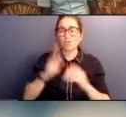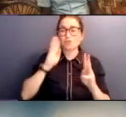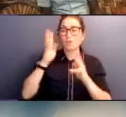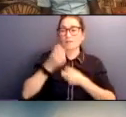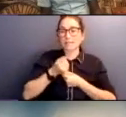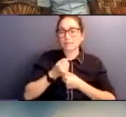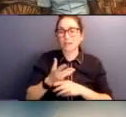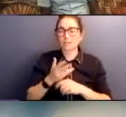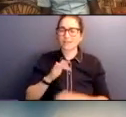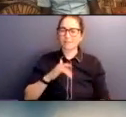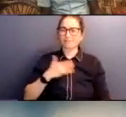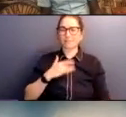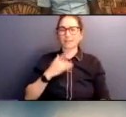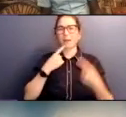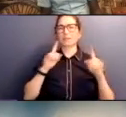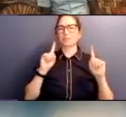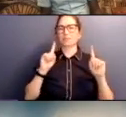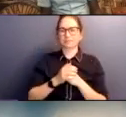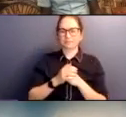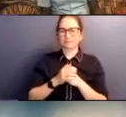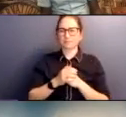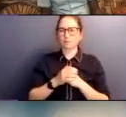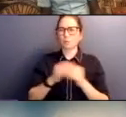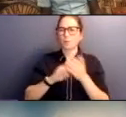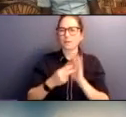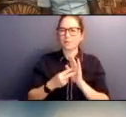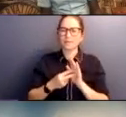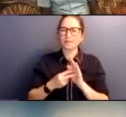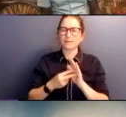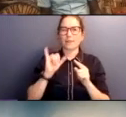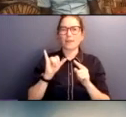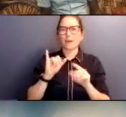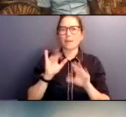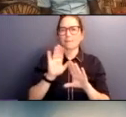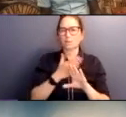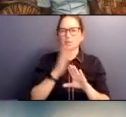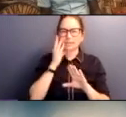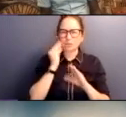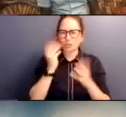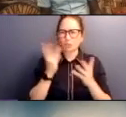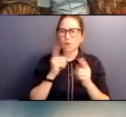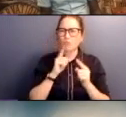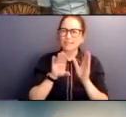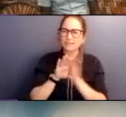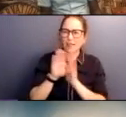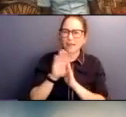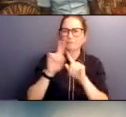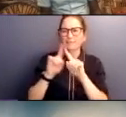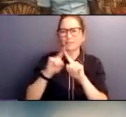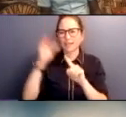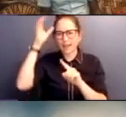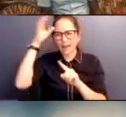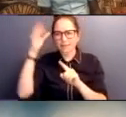of accomplishment. What we mean by music experience is develop music concepts and